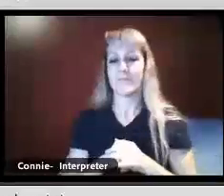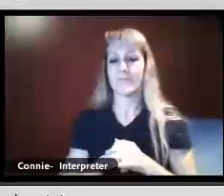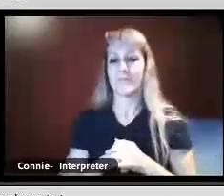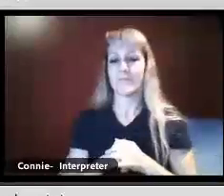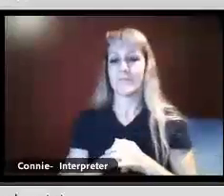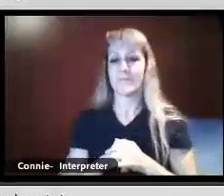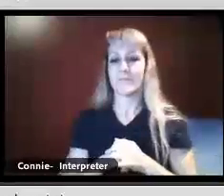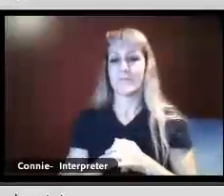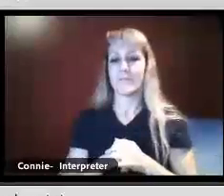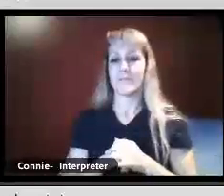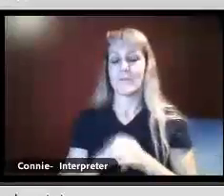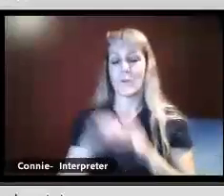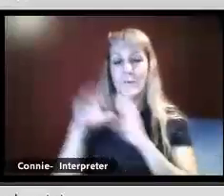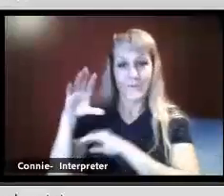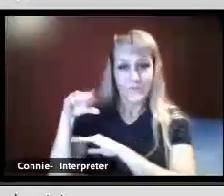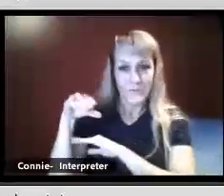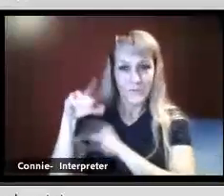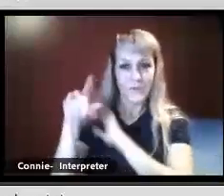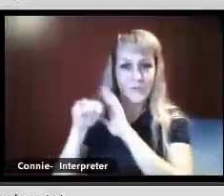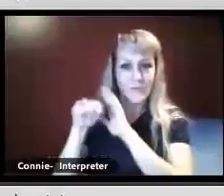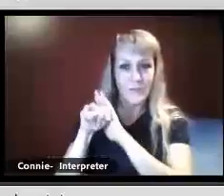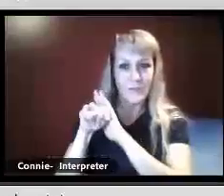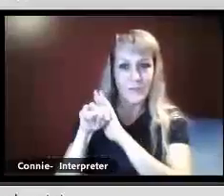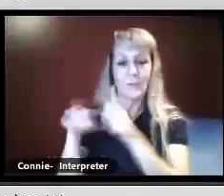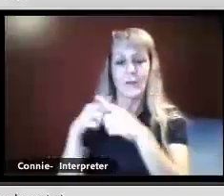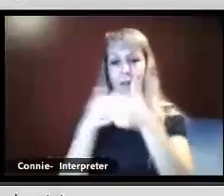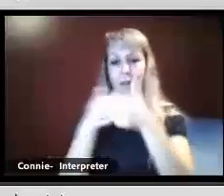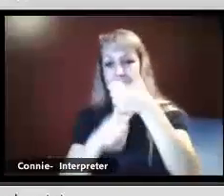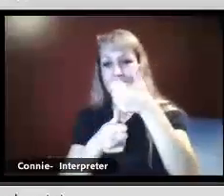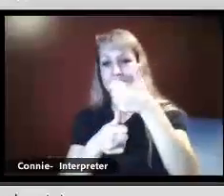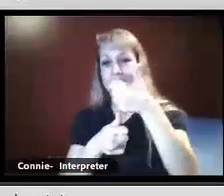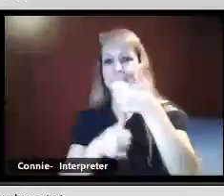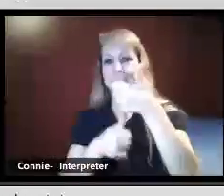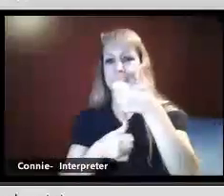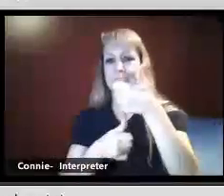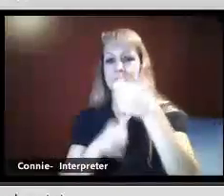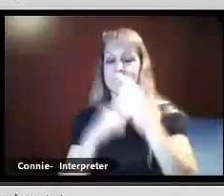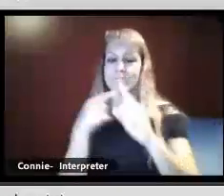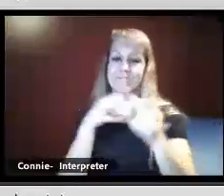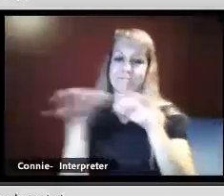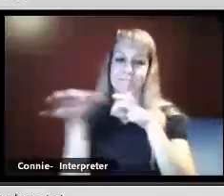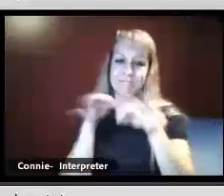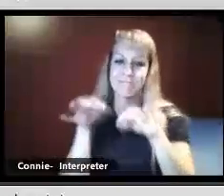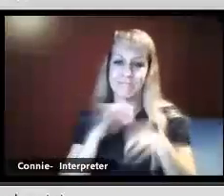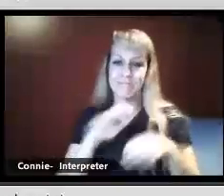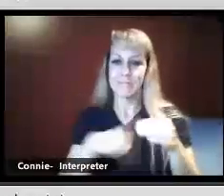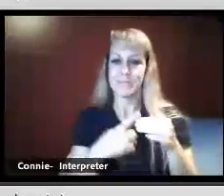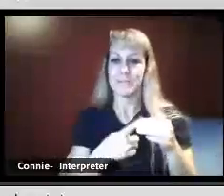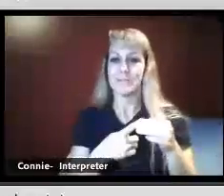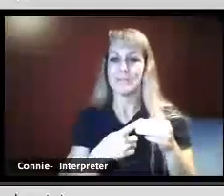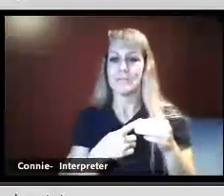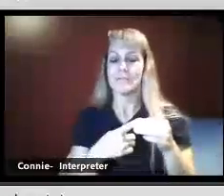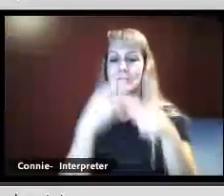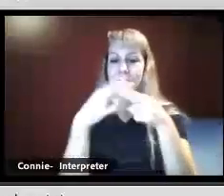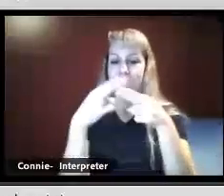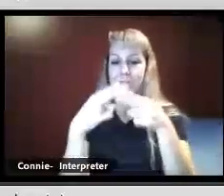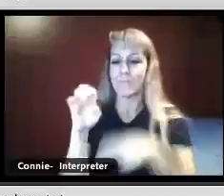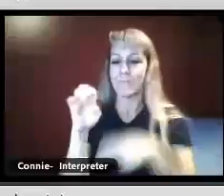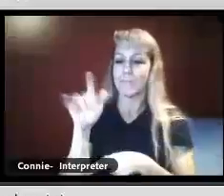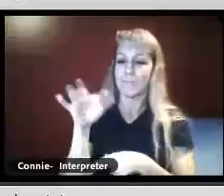so there's a video, and then beneath it there is specification about the name of the element,